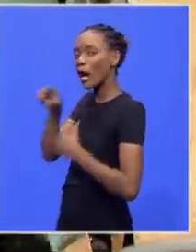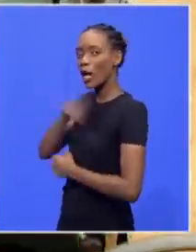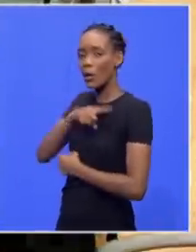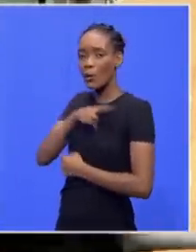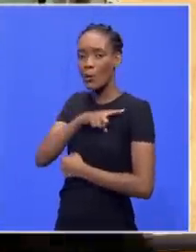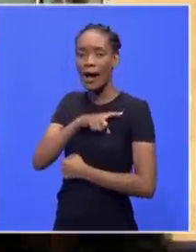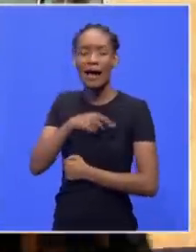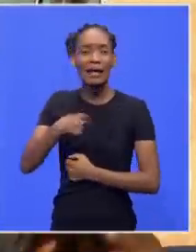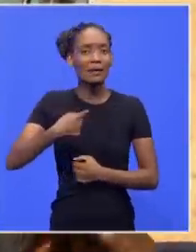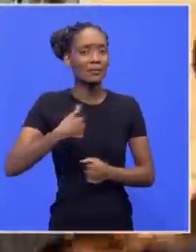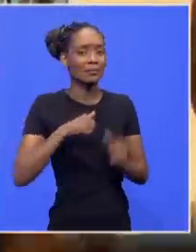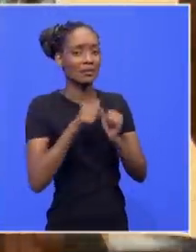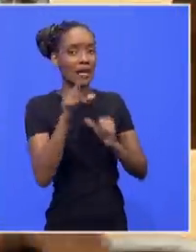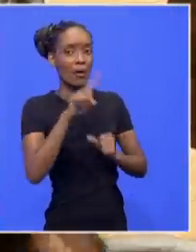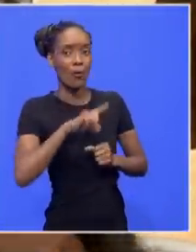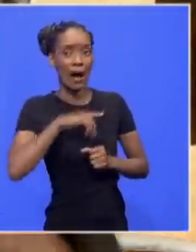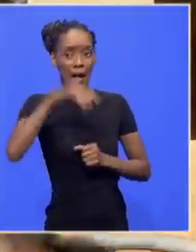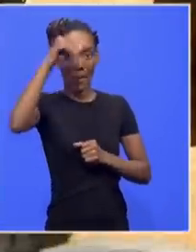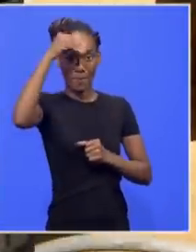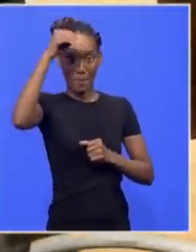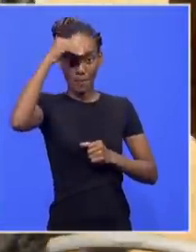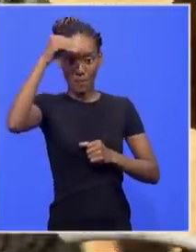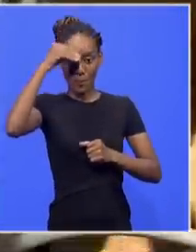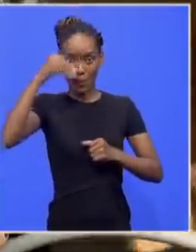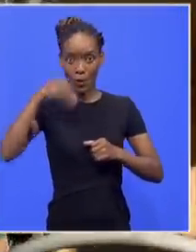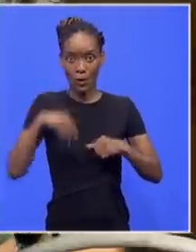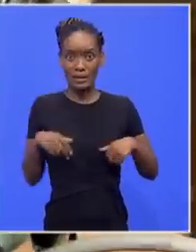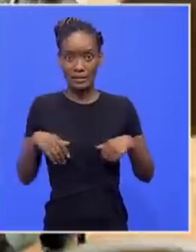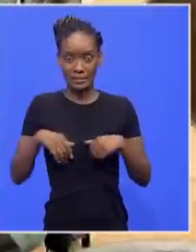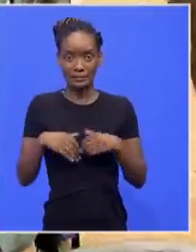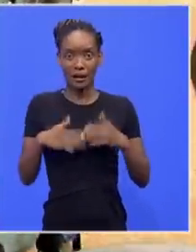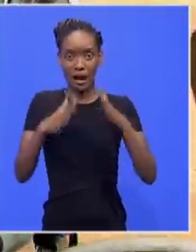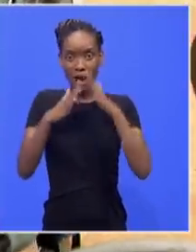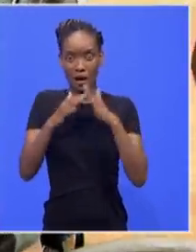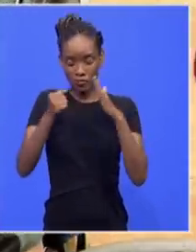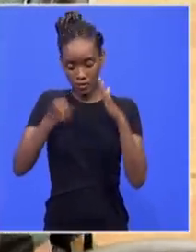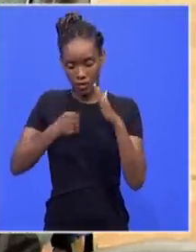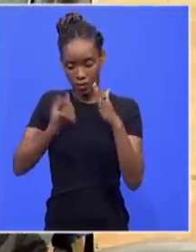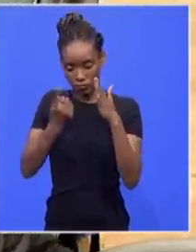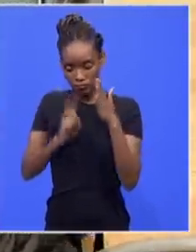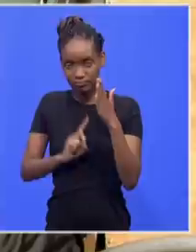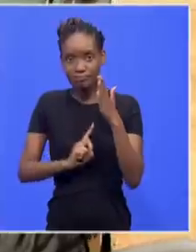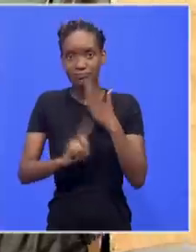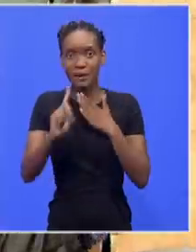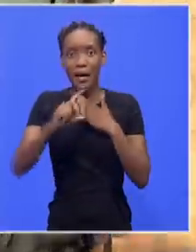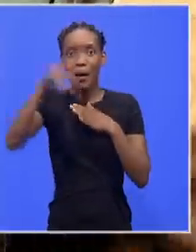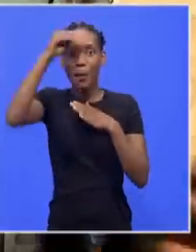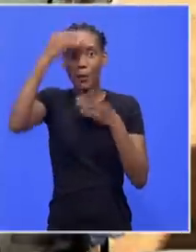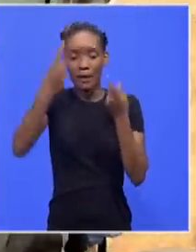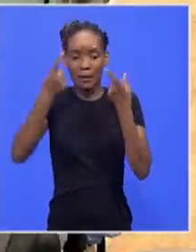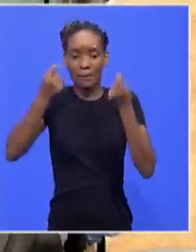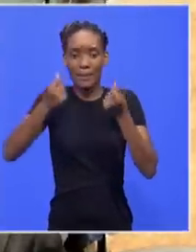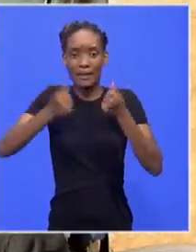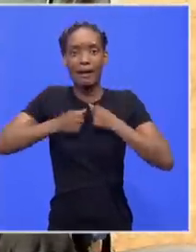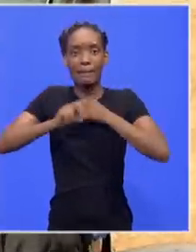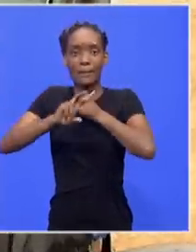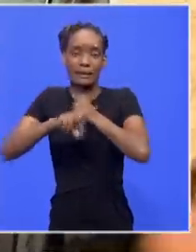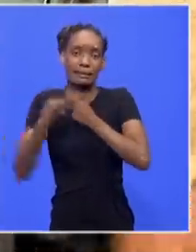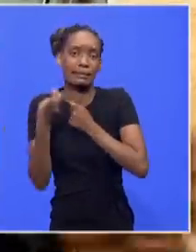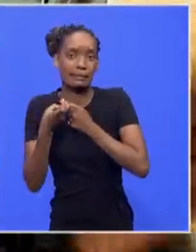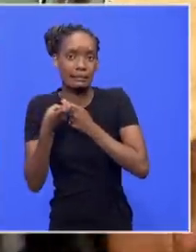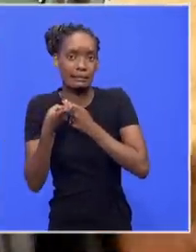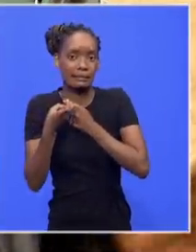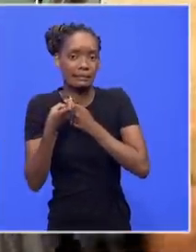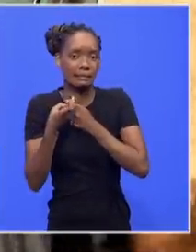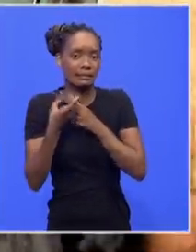police entered to my room, to my place, the way I was staying. He just came and stealing the money. And then it was too